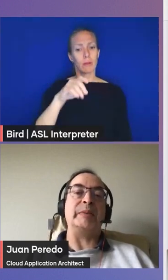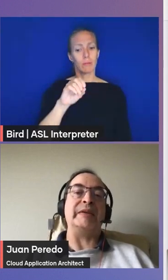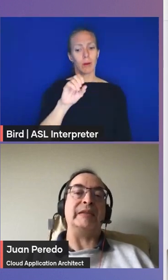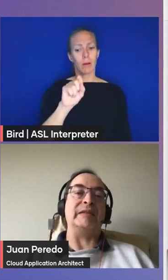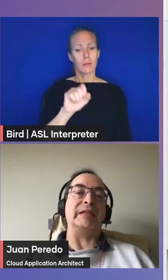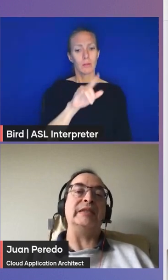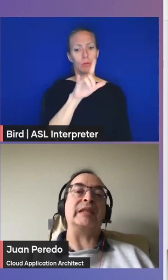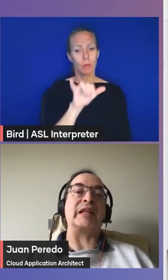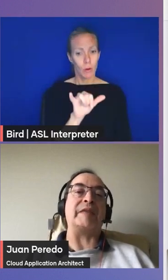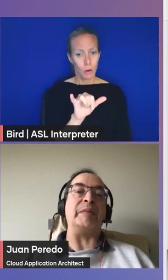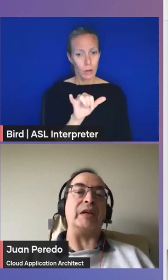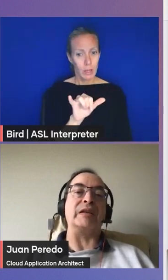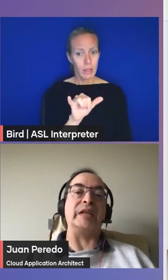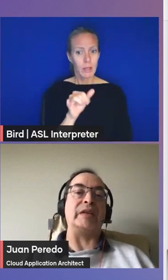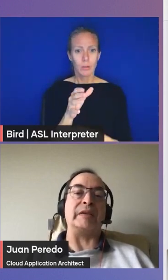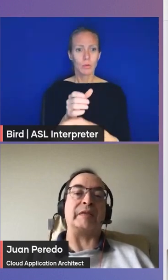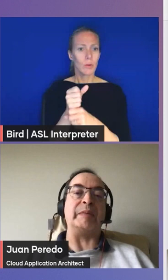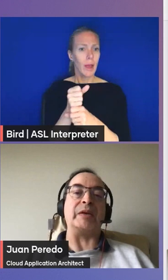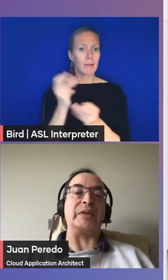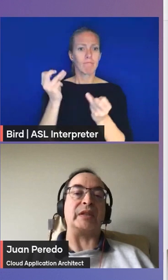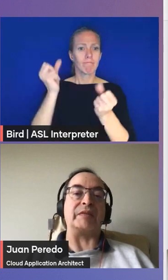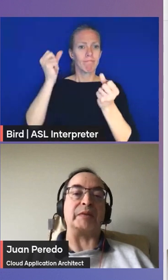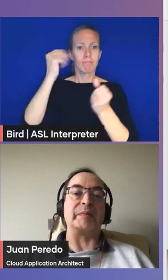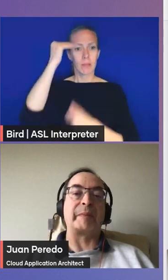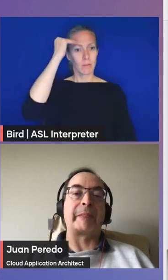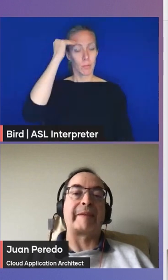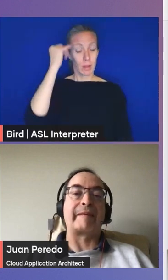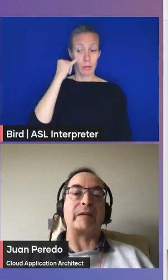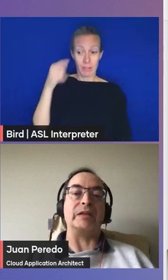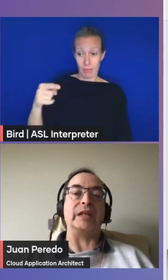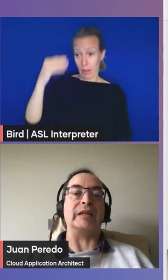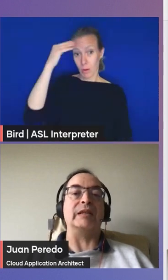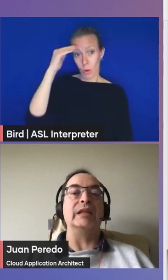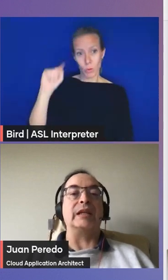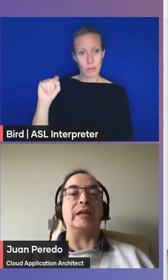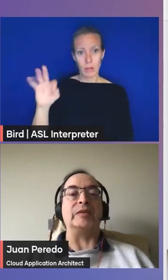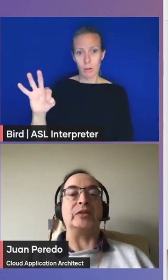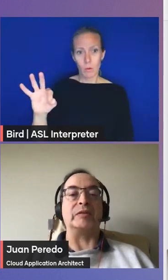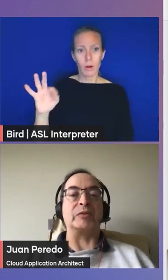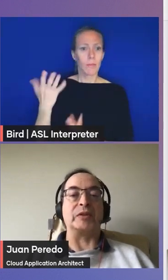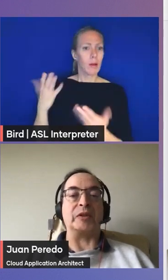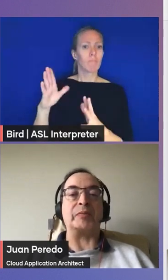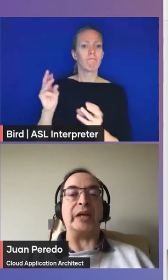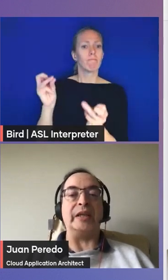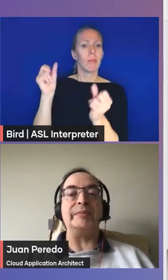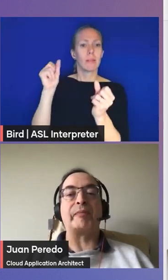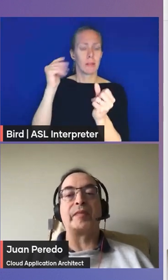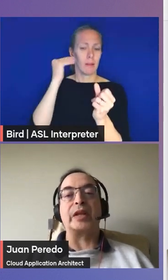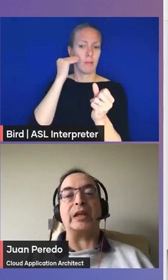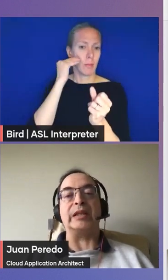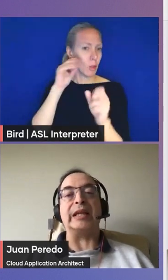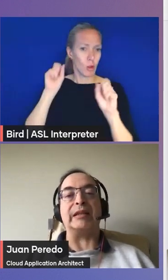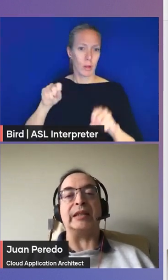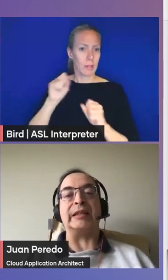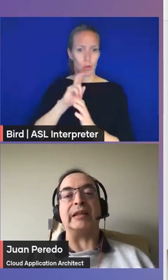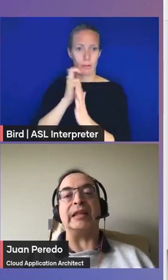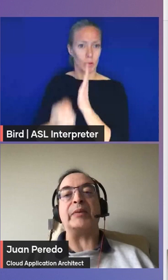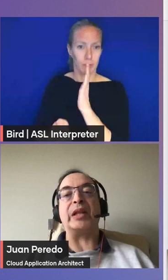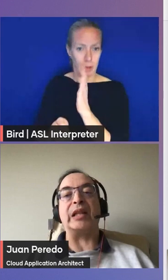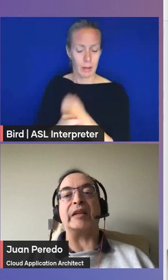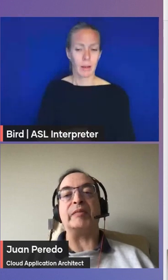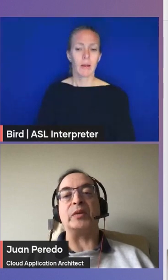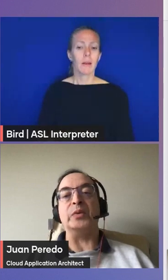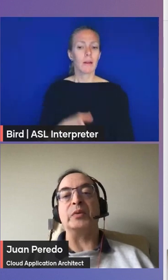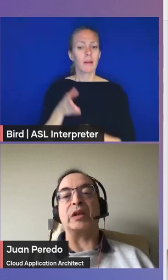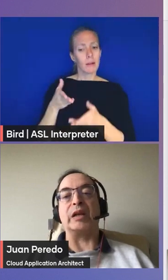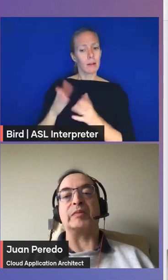to be instantly familiar if they're familiar with Terraform. Right? They can jump right in, and that will